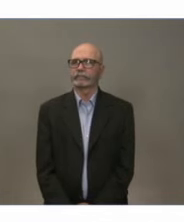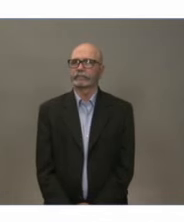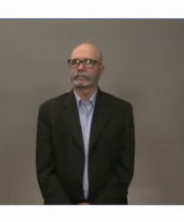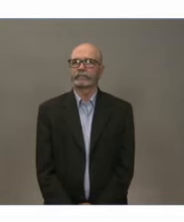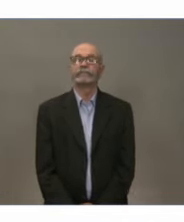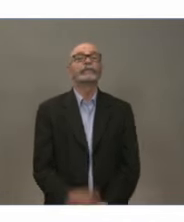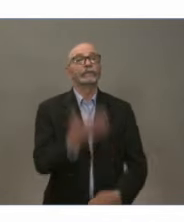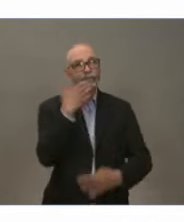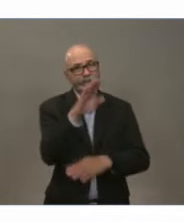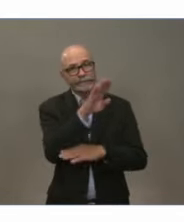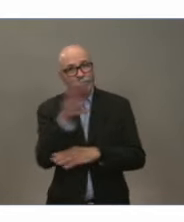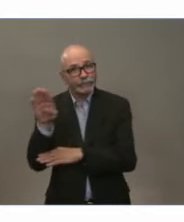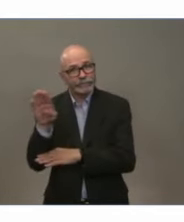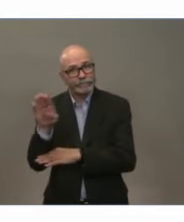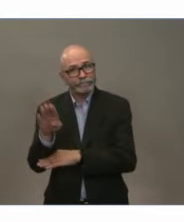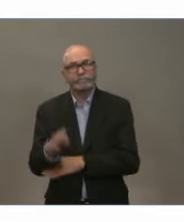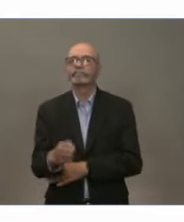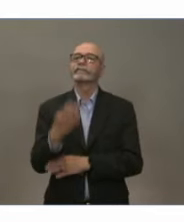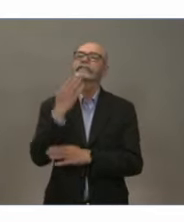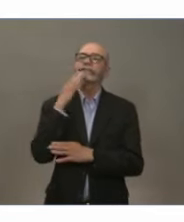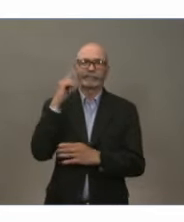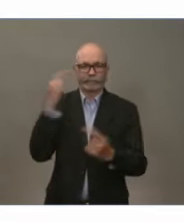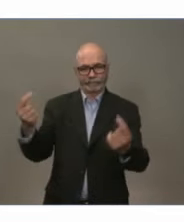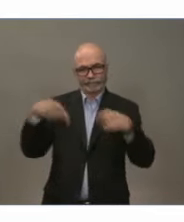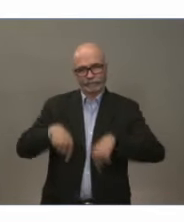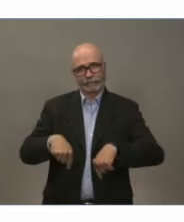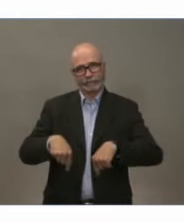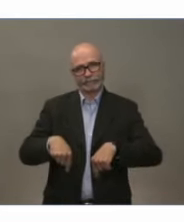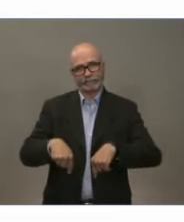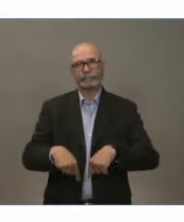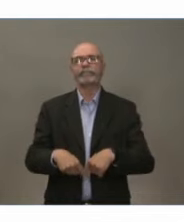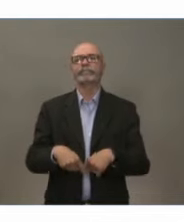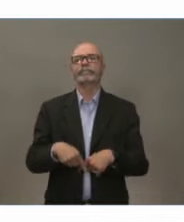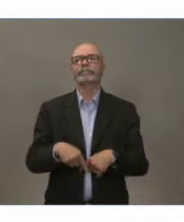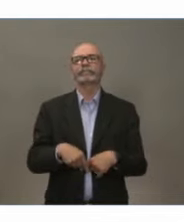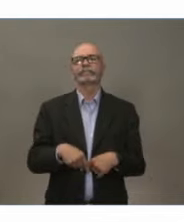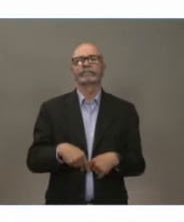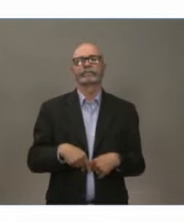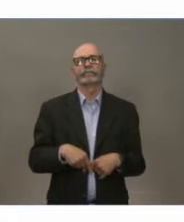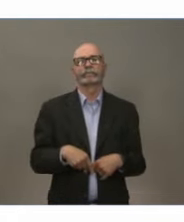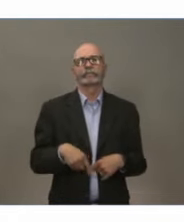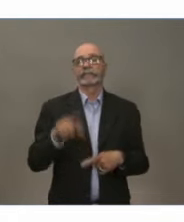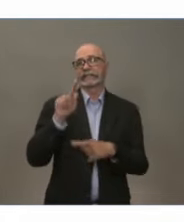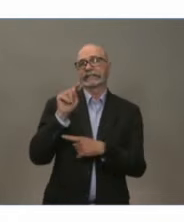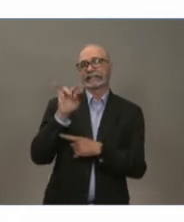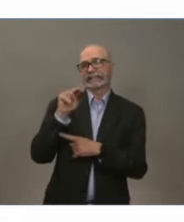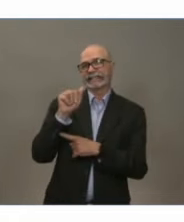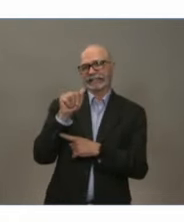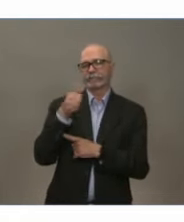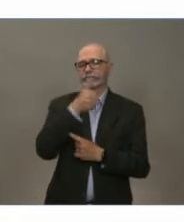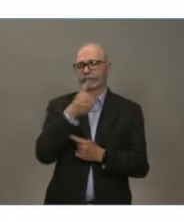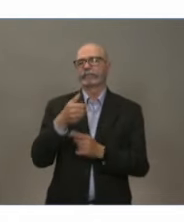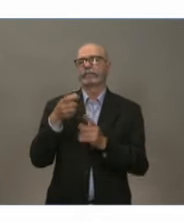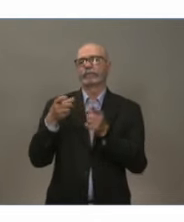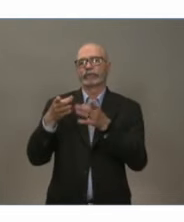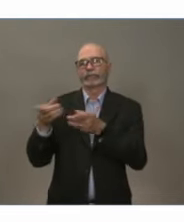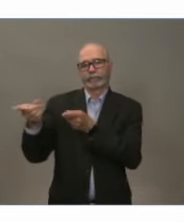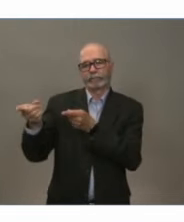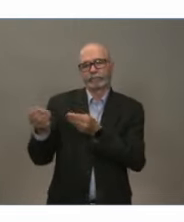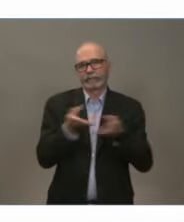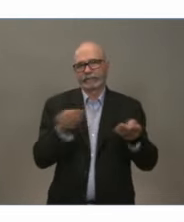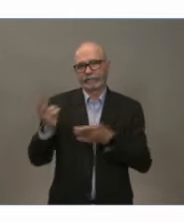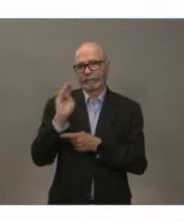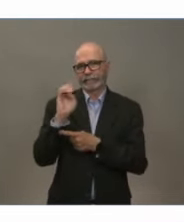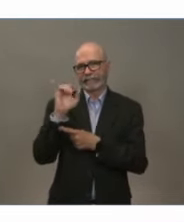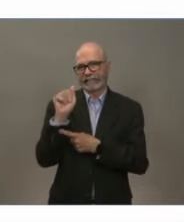Good afternoon, and thank you for joining us. My name is Tina Tebow, and I will be your moderator for today's news conference. Joining us today, the Honourable Stephen McNeil,